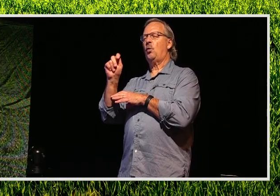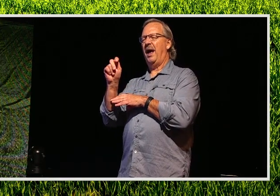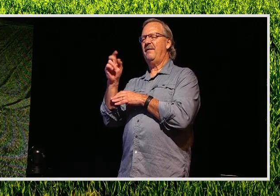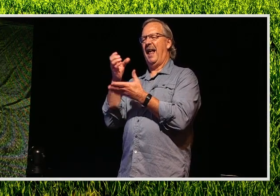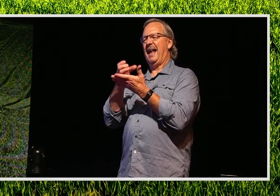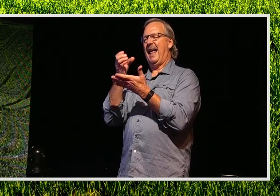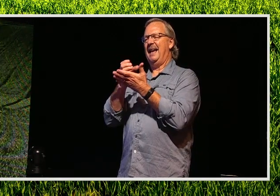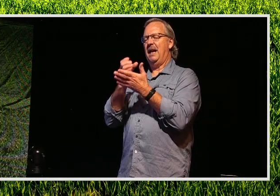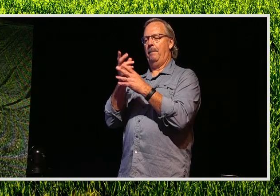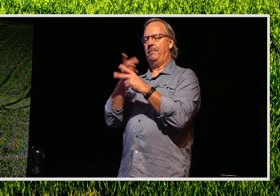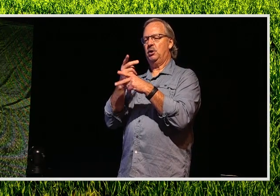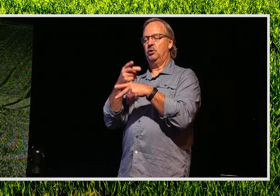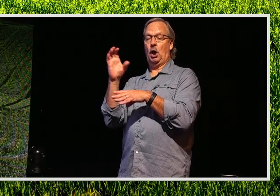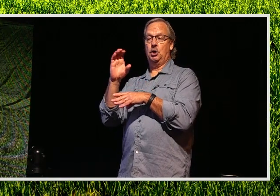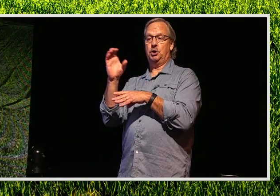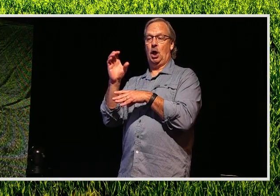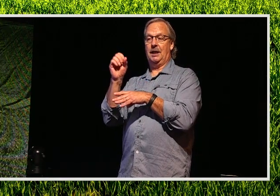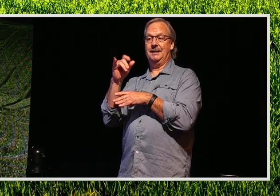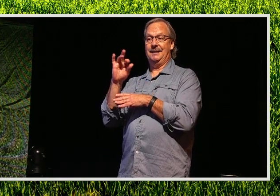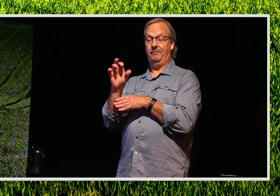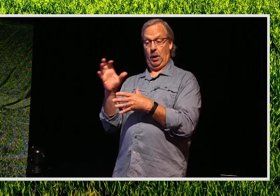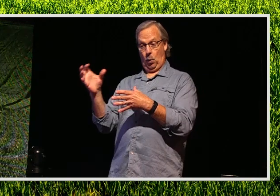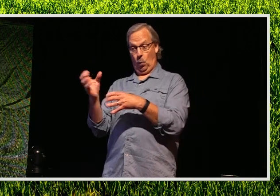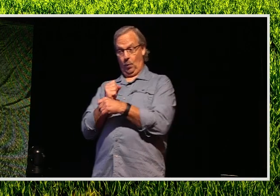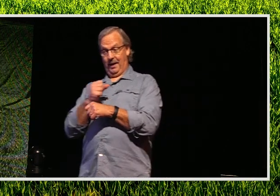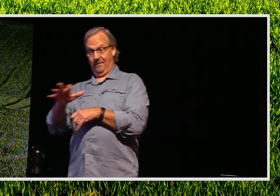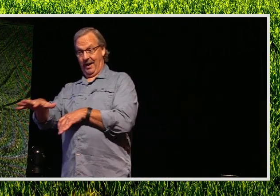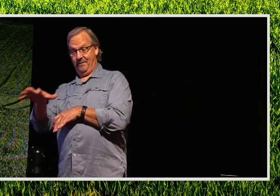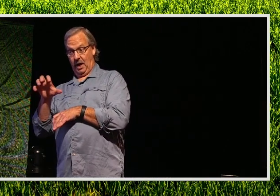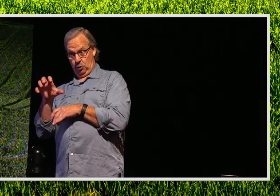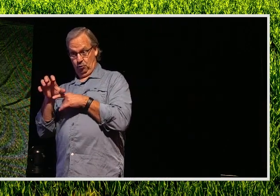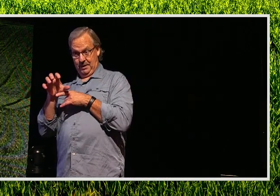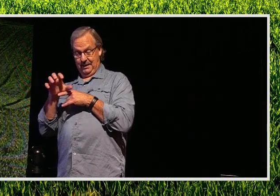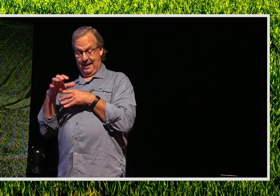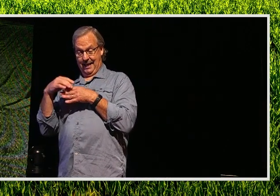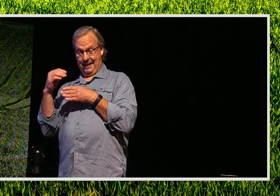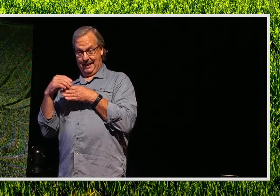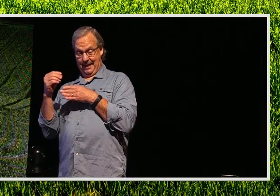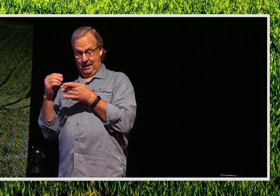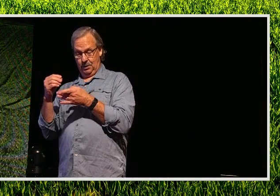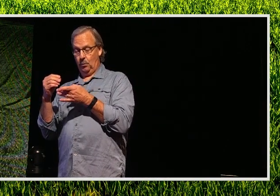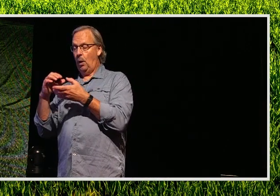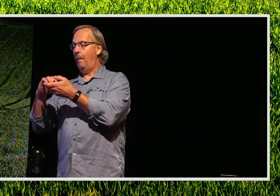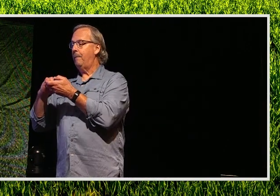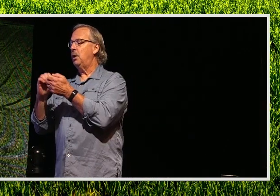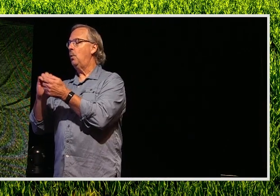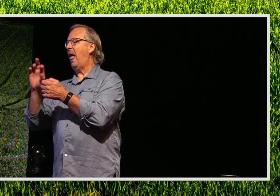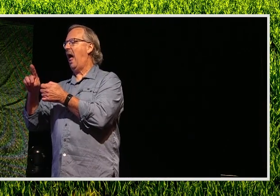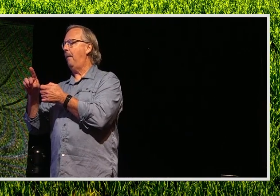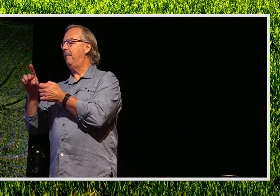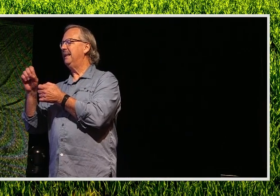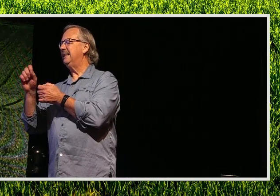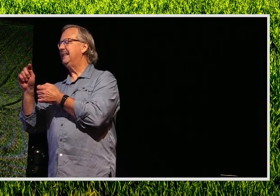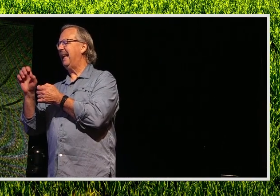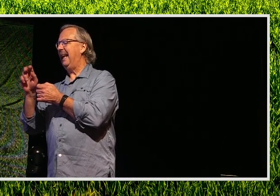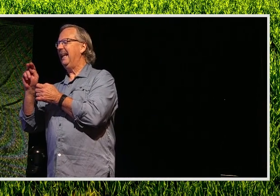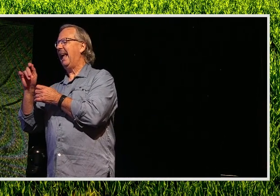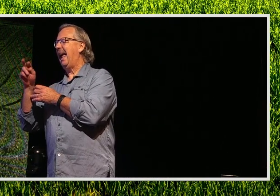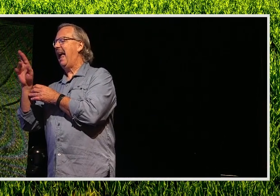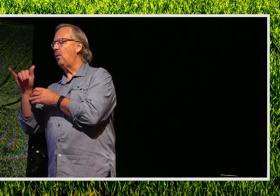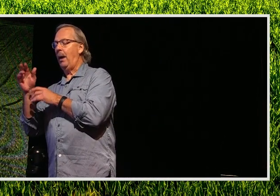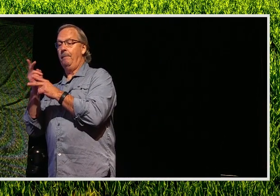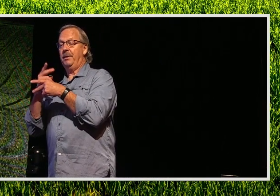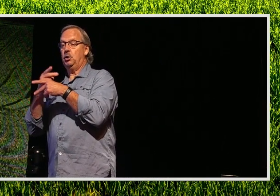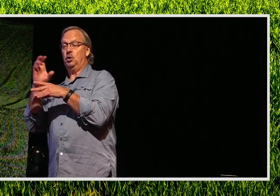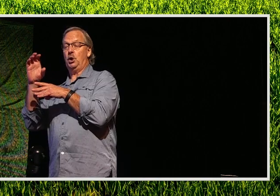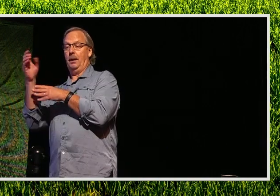chocolate syrup. Now, if we win the $500,000 in addition to those things, we'll actually be partnering with upstate Niagara to produce